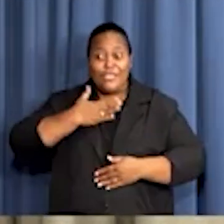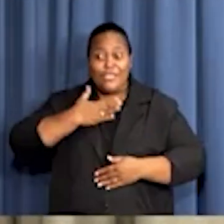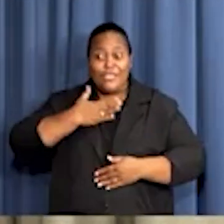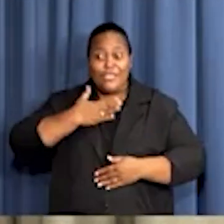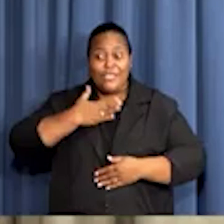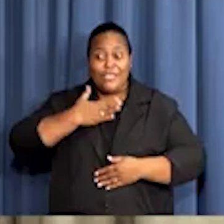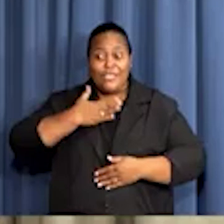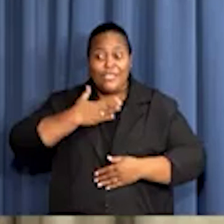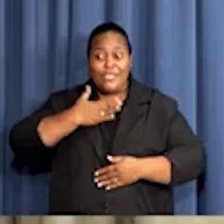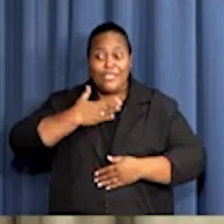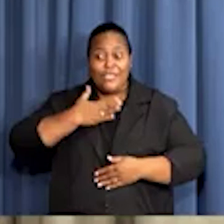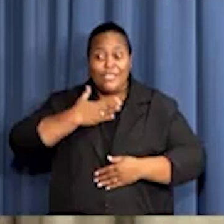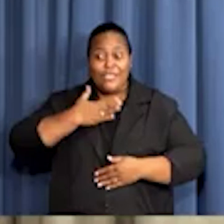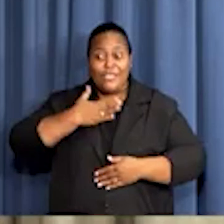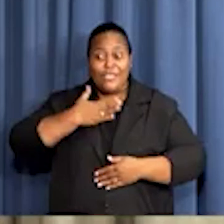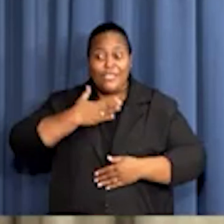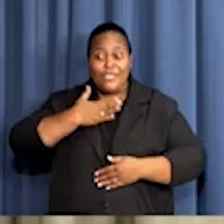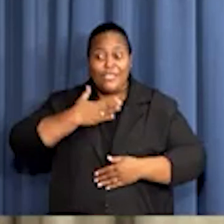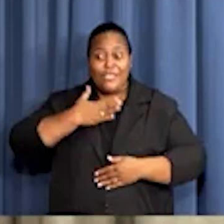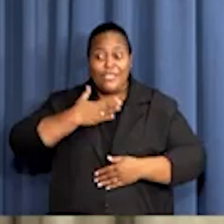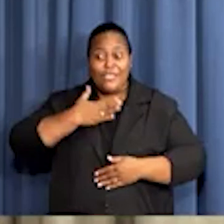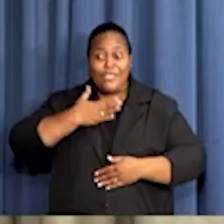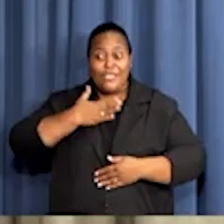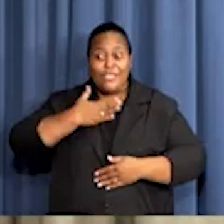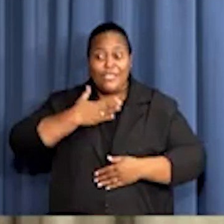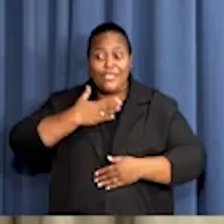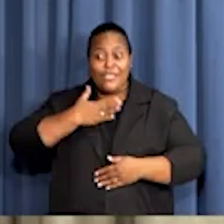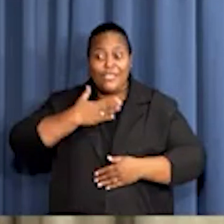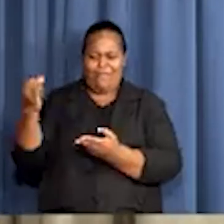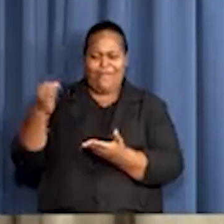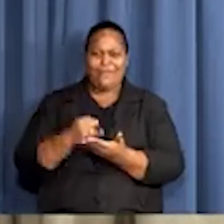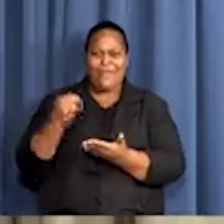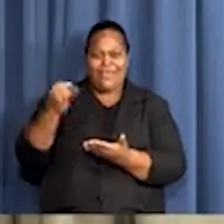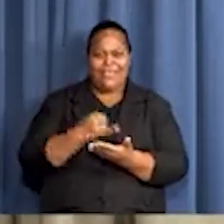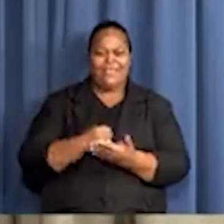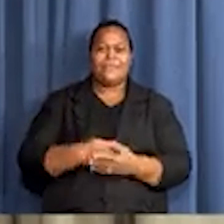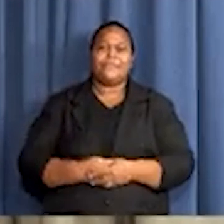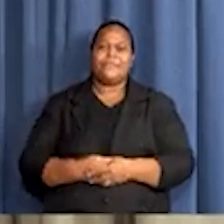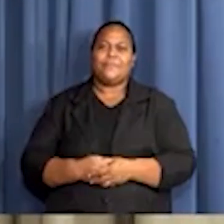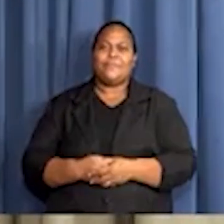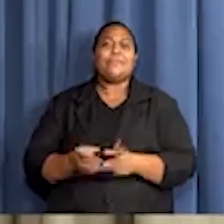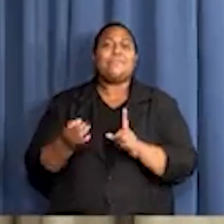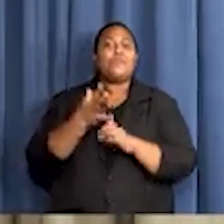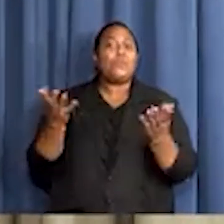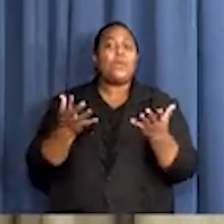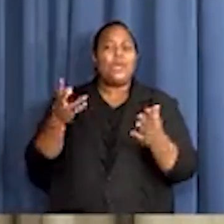and from overseas for significant new investments, especially in tourism.